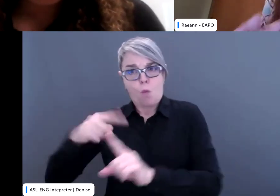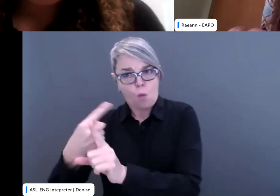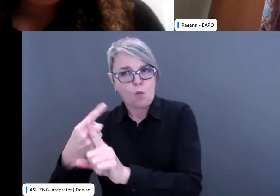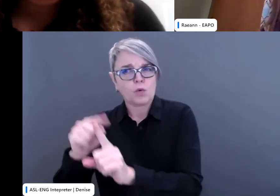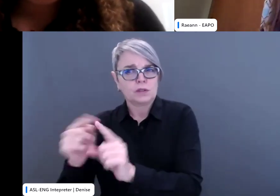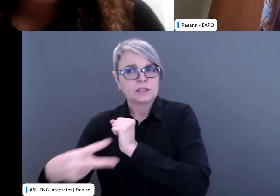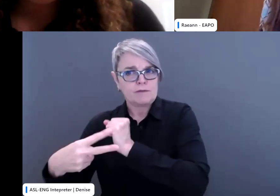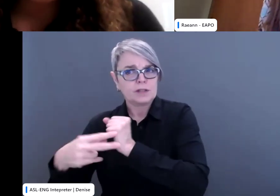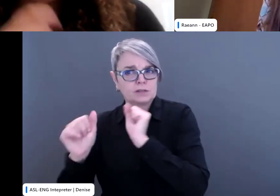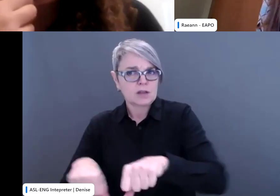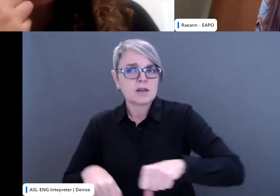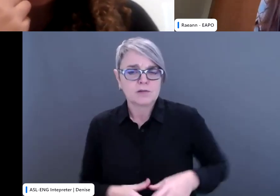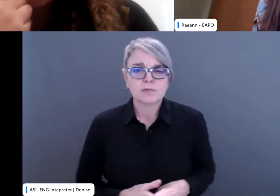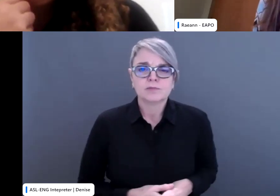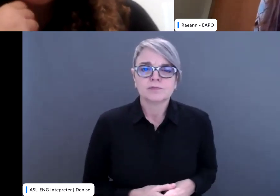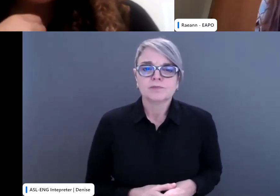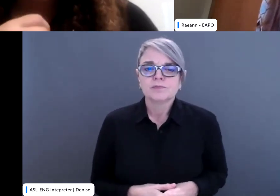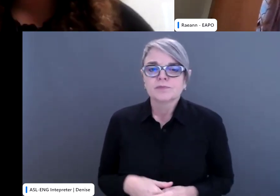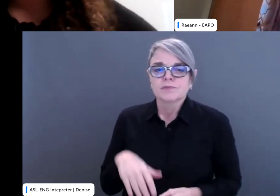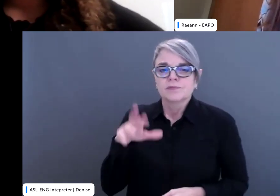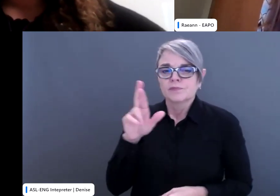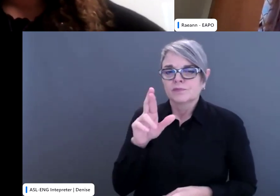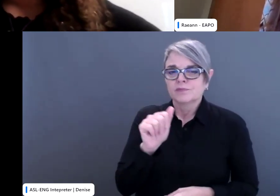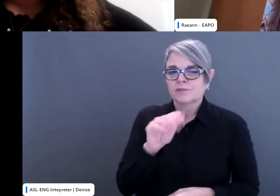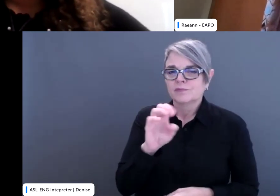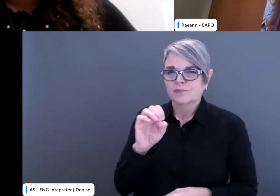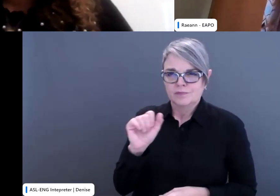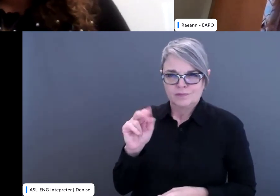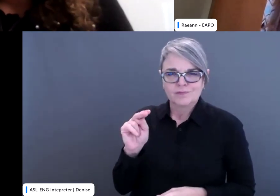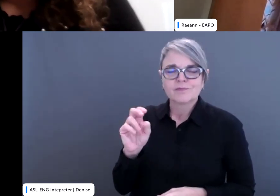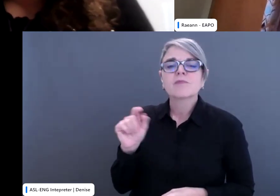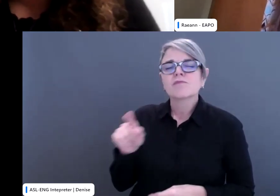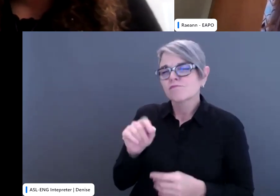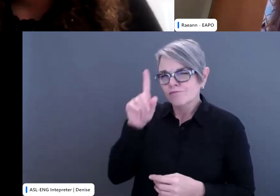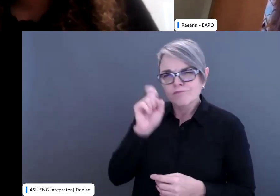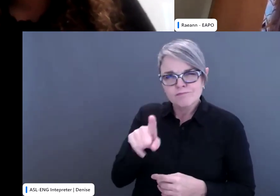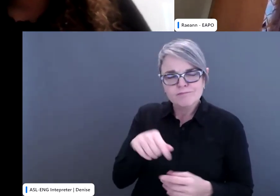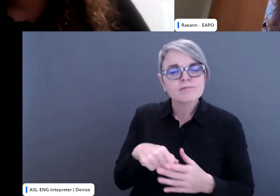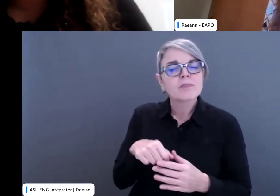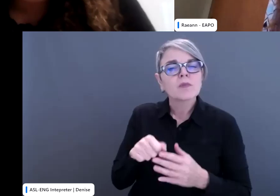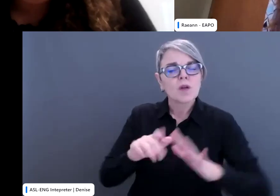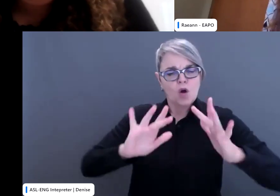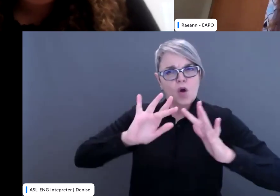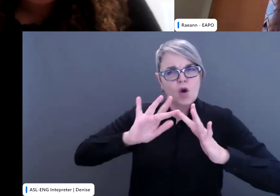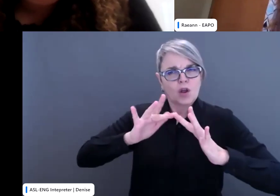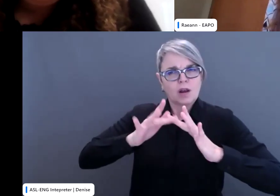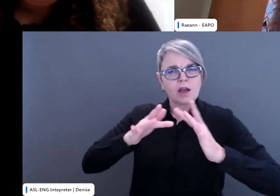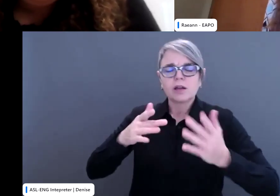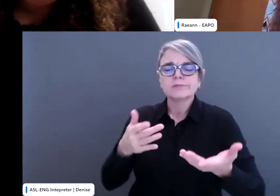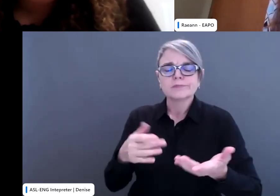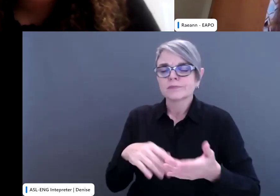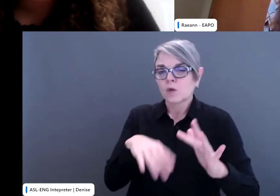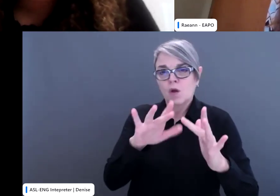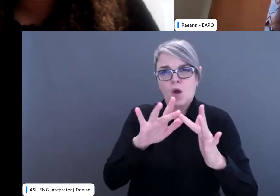of online Hmm. topic. So, what is more secure, online banking, the app or browser?